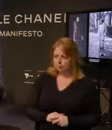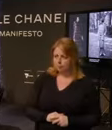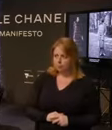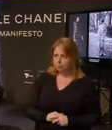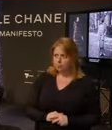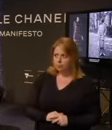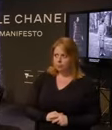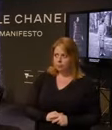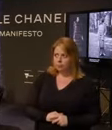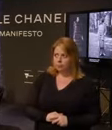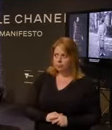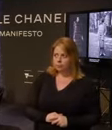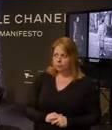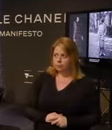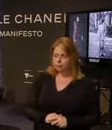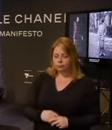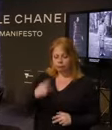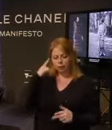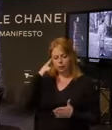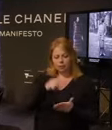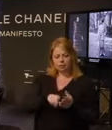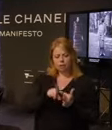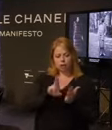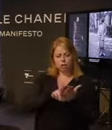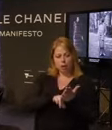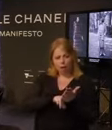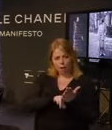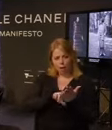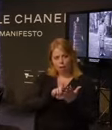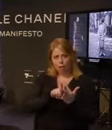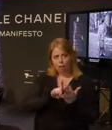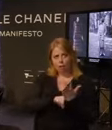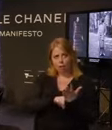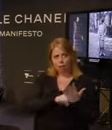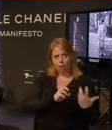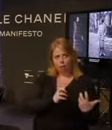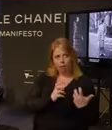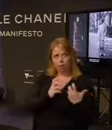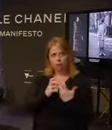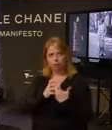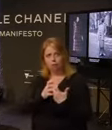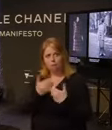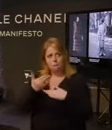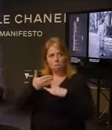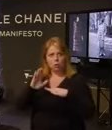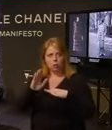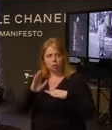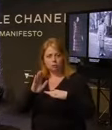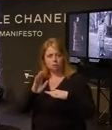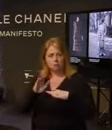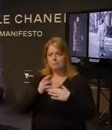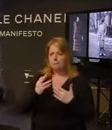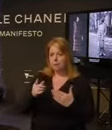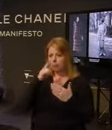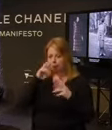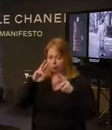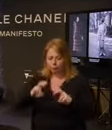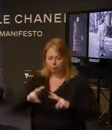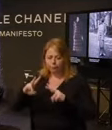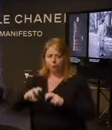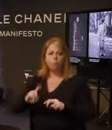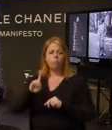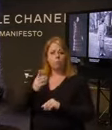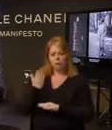know, Chanel's alignment with modernism has been celebrated by academics and curators alike, but recently